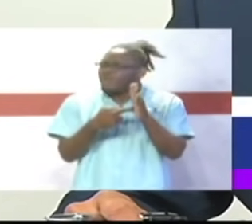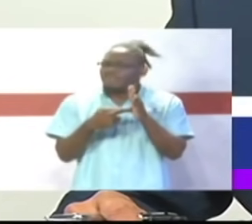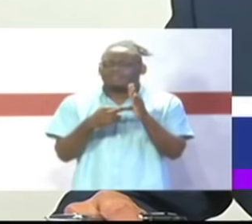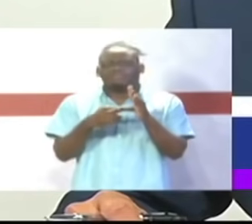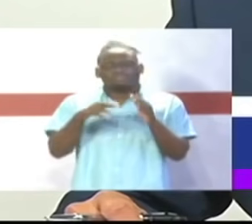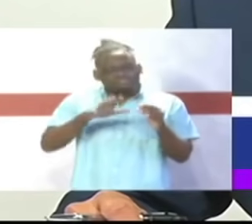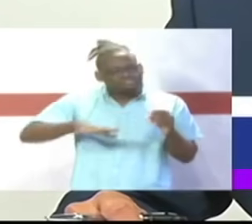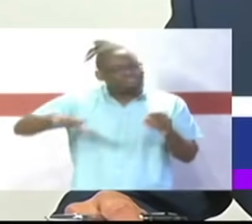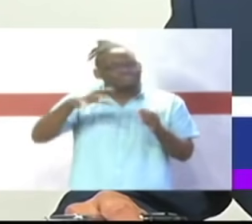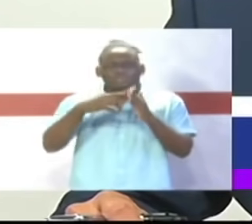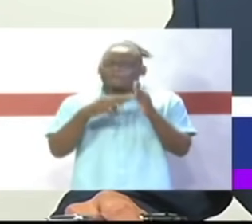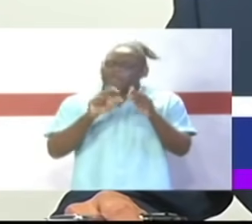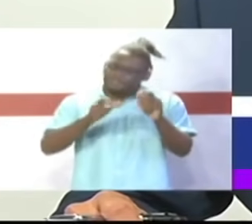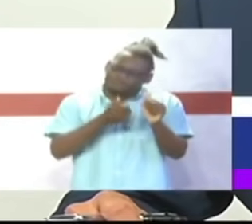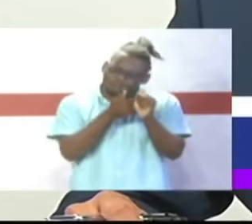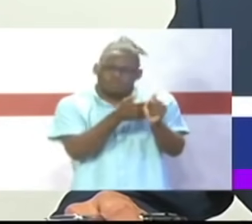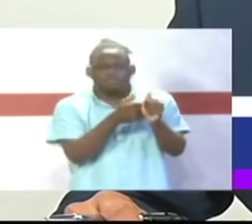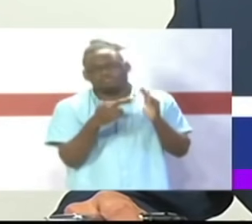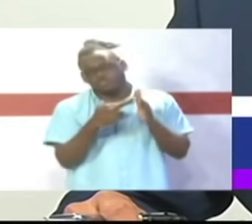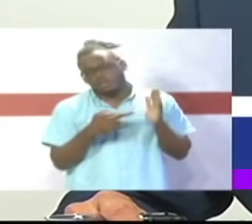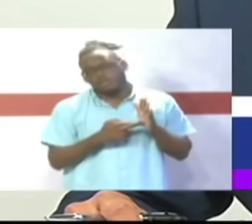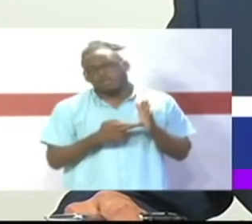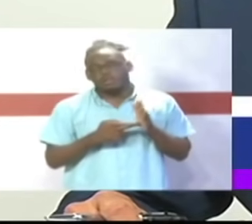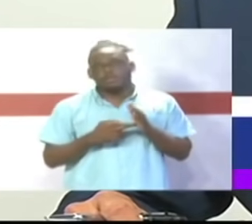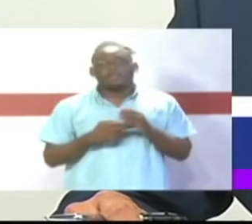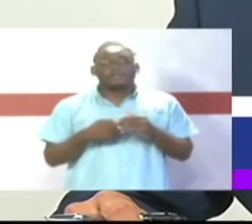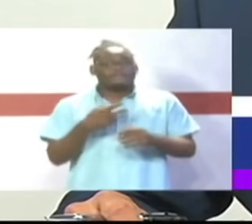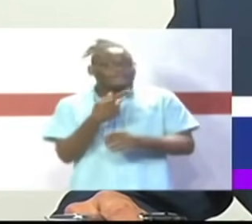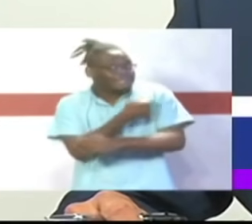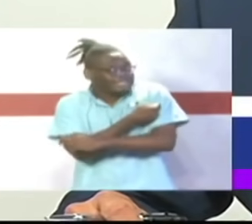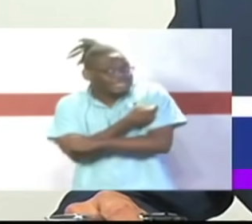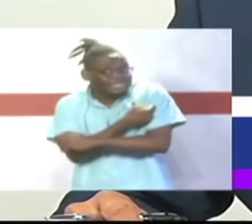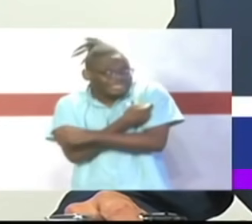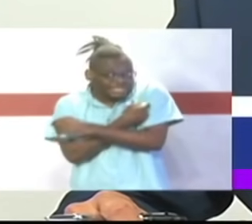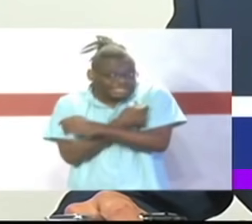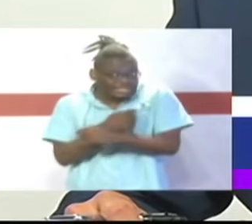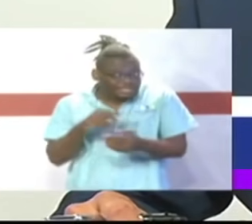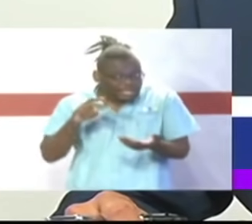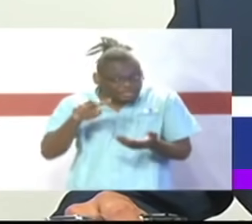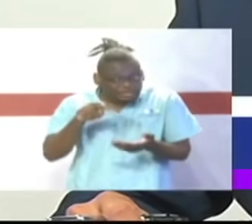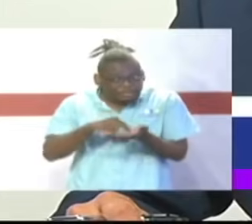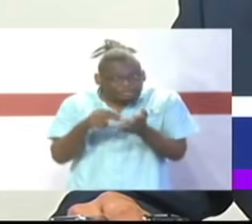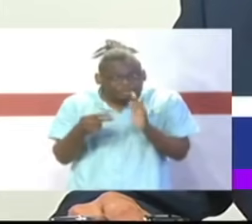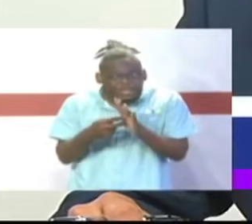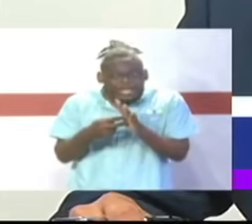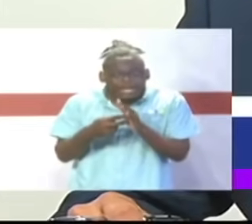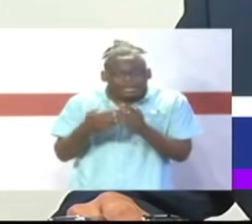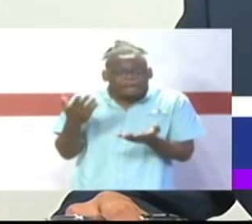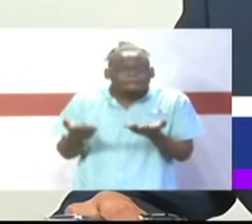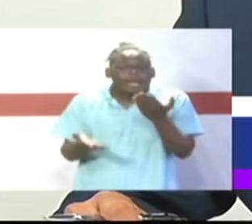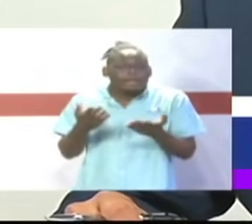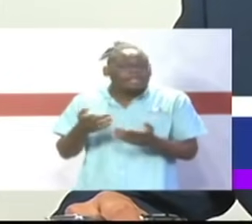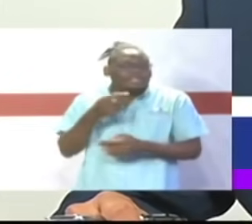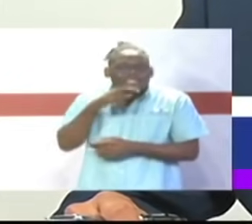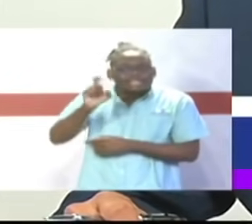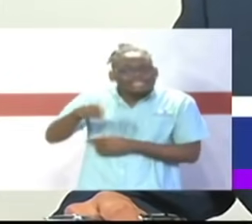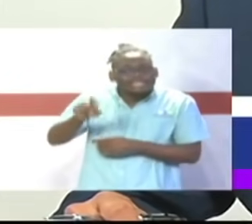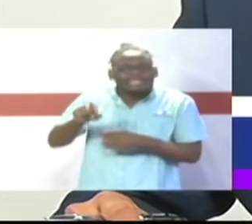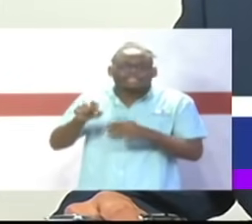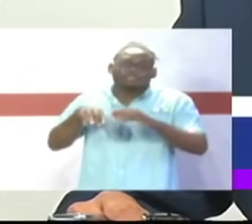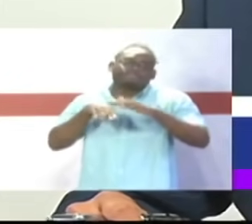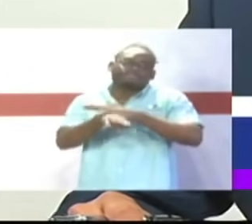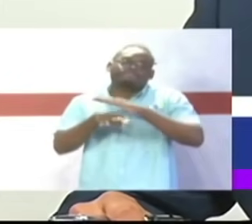go into hospitals. So the promise of vaccination is that it will save your life, most